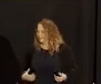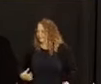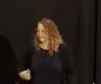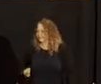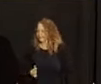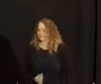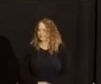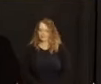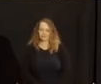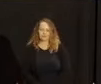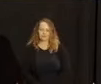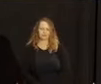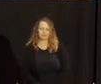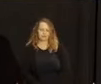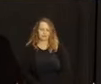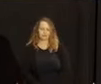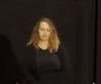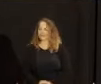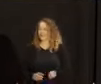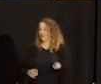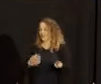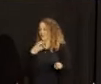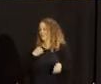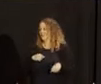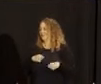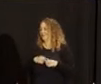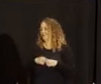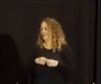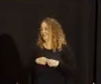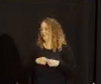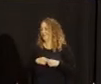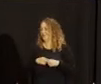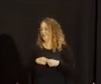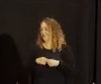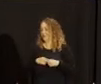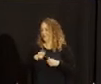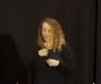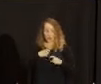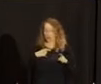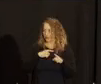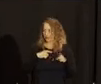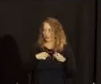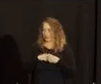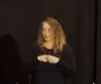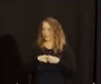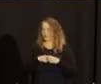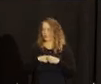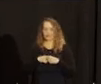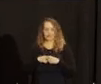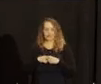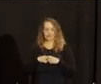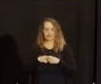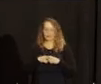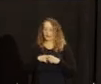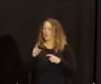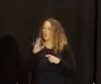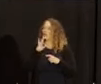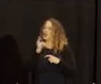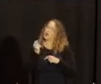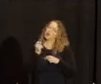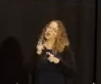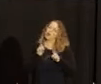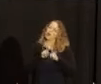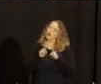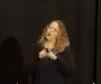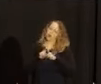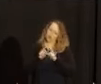Thank you very much, Rebecca. And you know, you talked a bit, I'm sorry, can you all hear me? Okay. You talked a bit also about